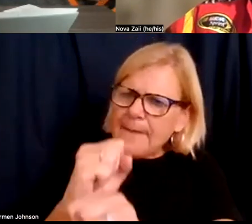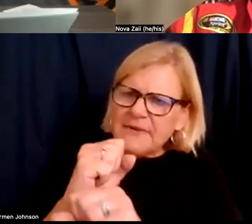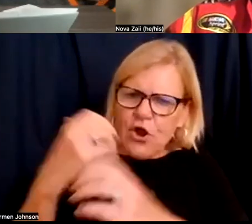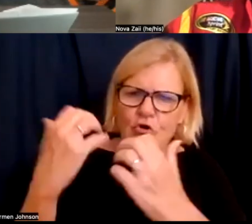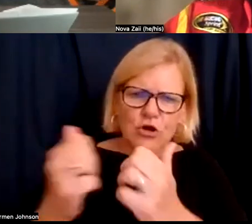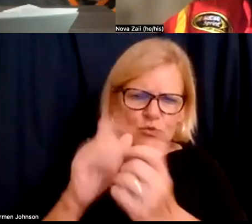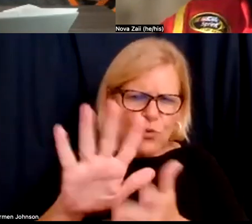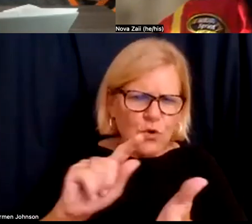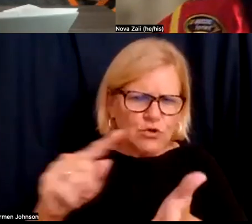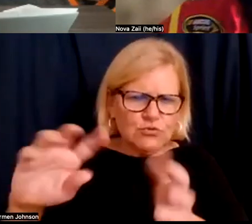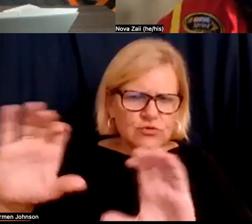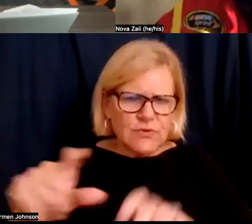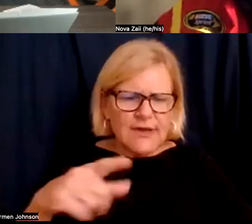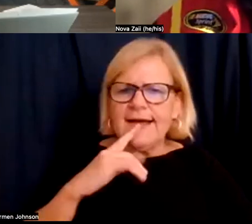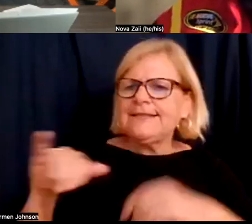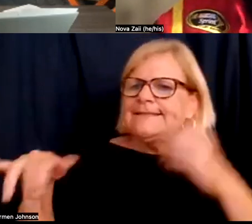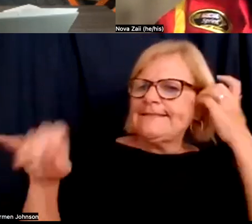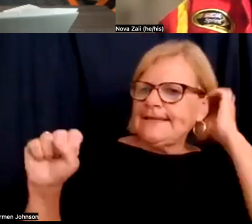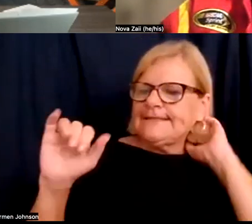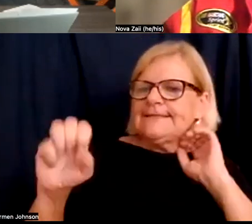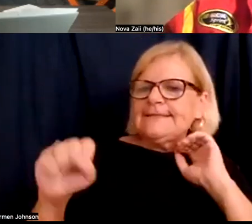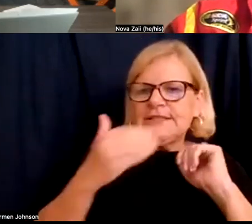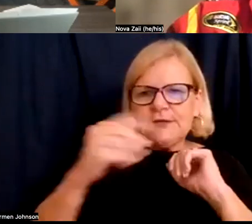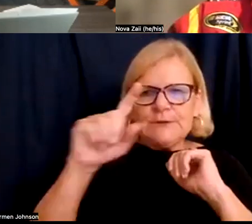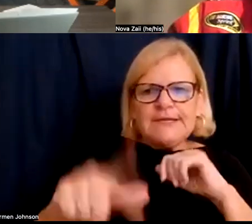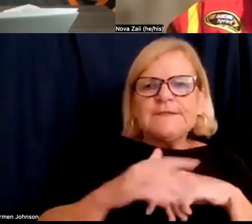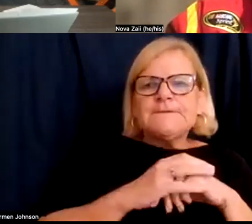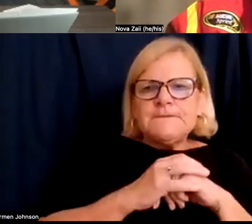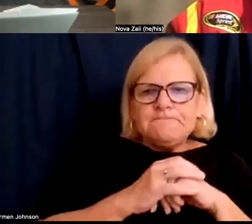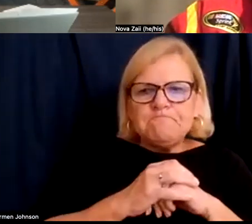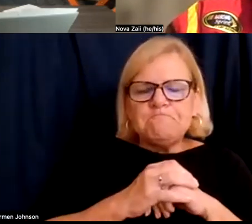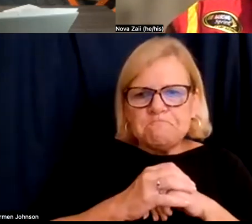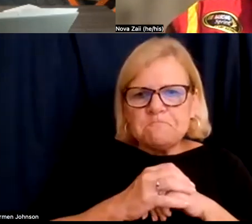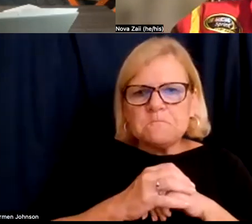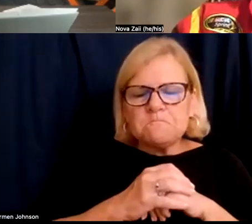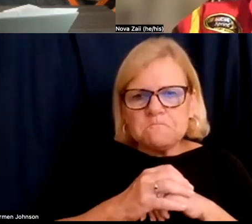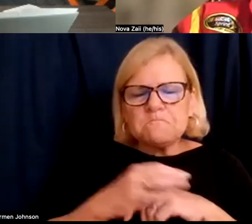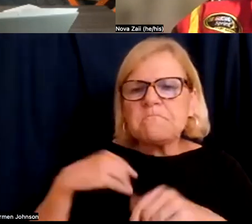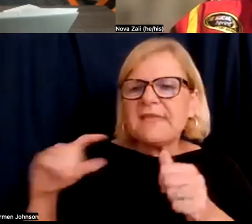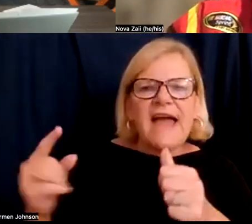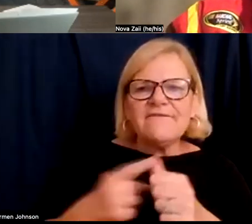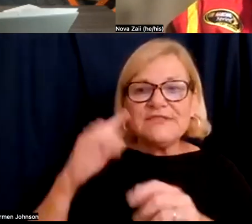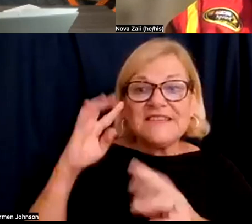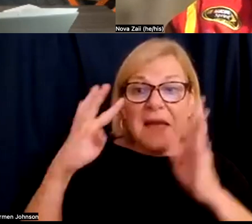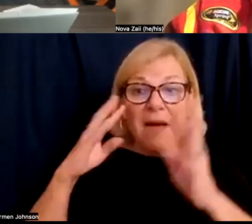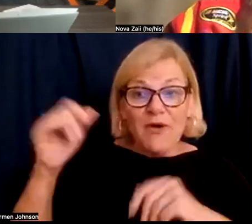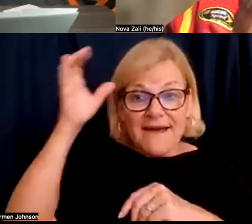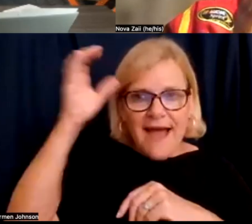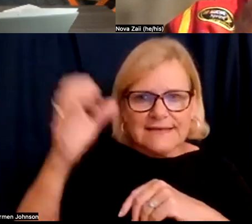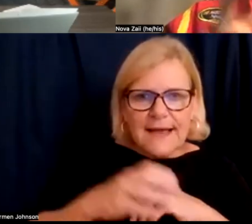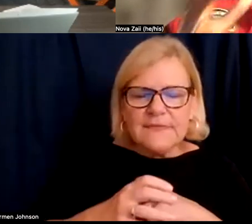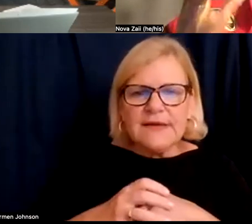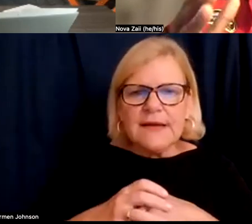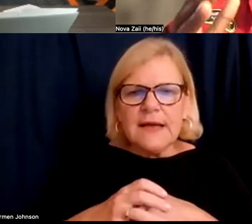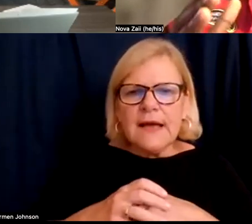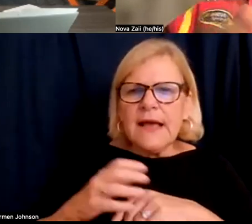doing? Yeah, fantastic question. I first came up with the concept and the